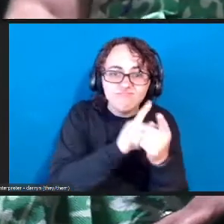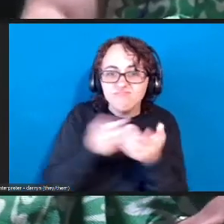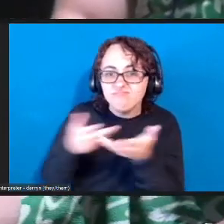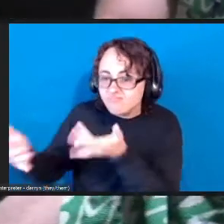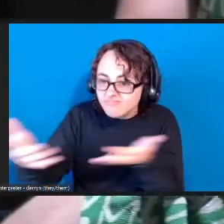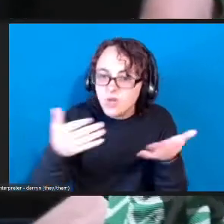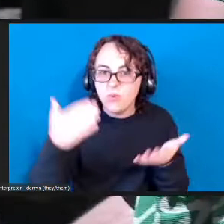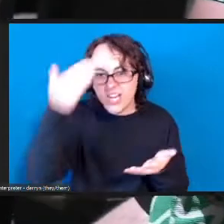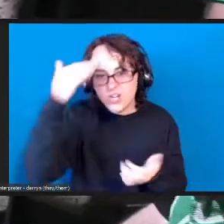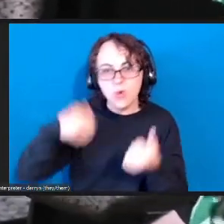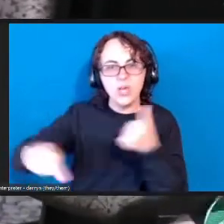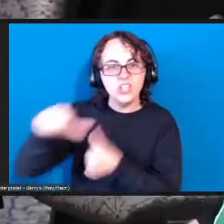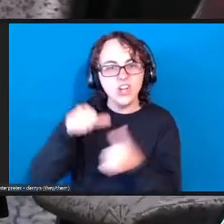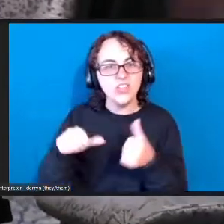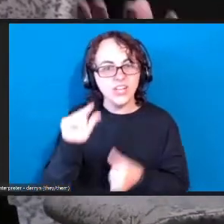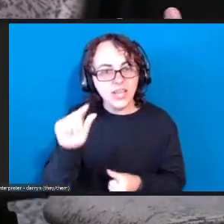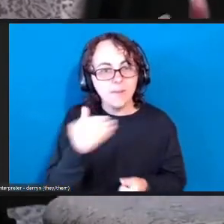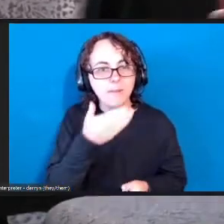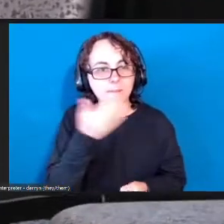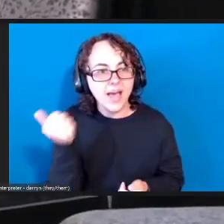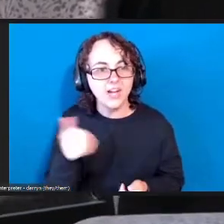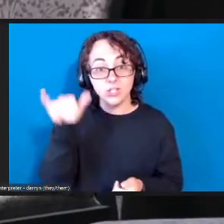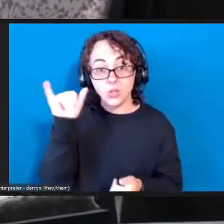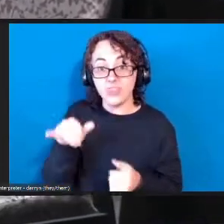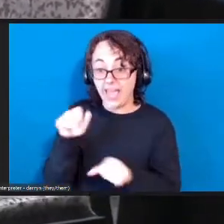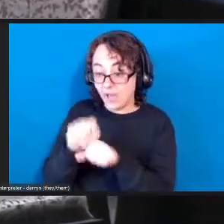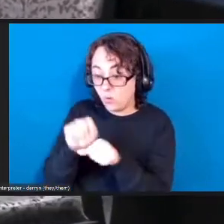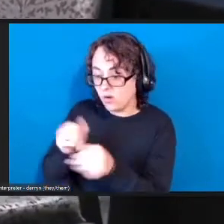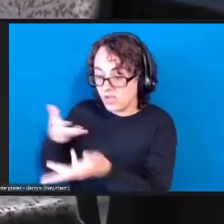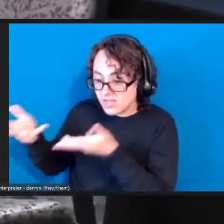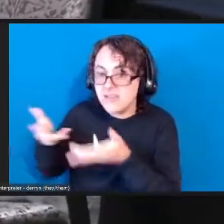that kind of work has been for each of us.